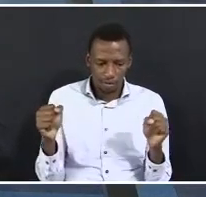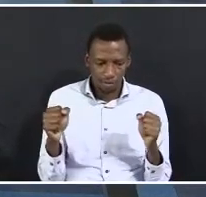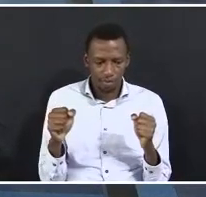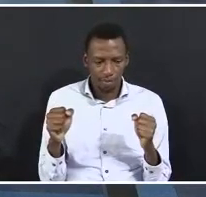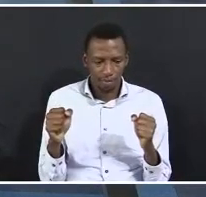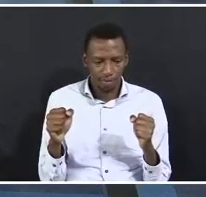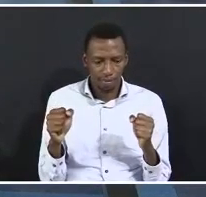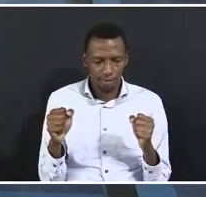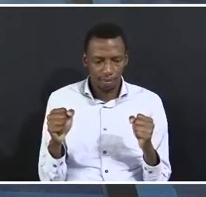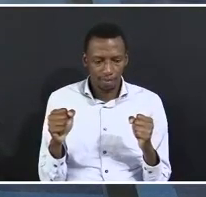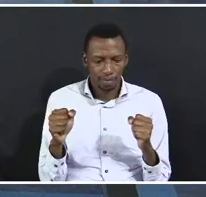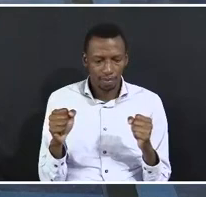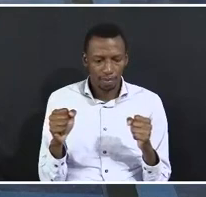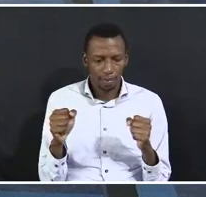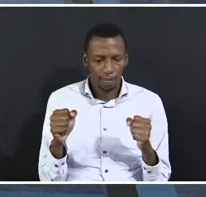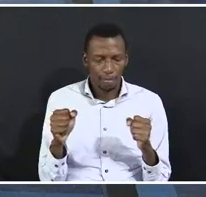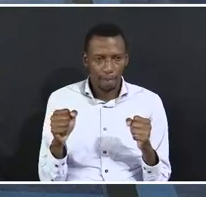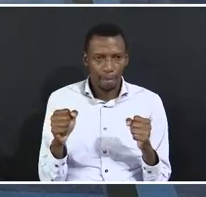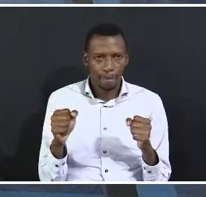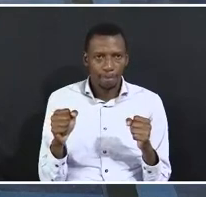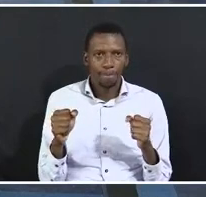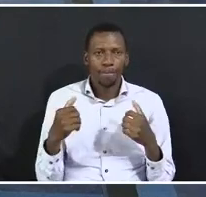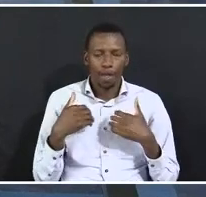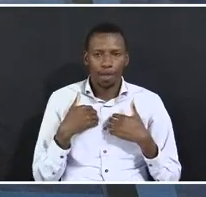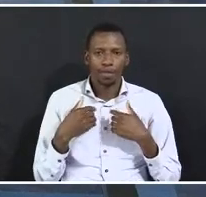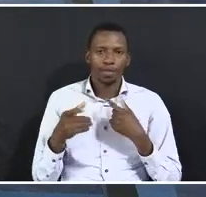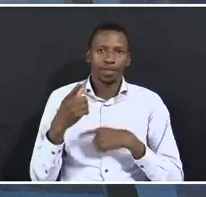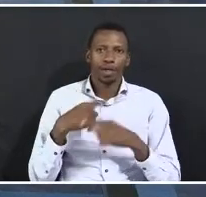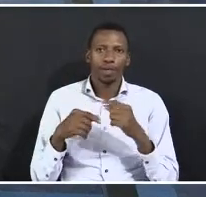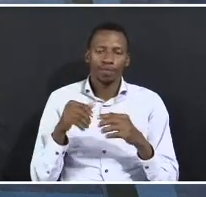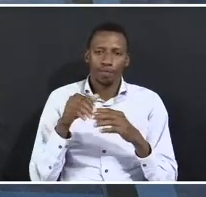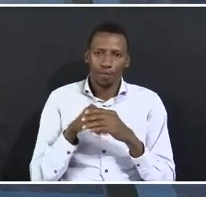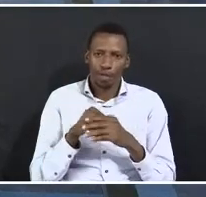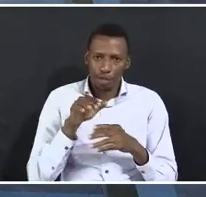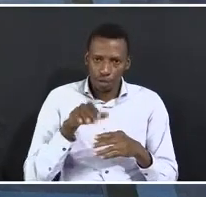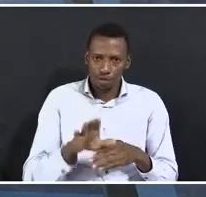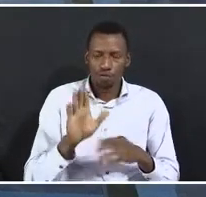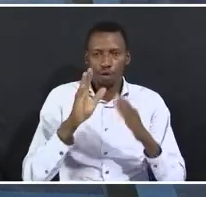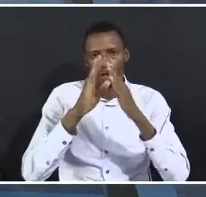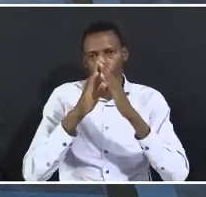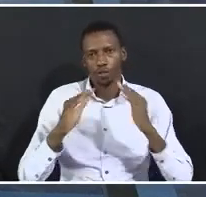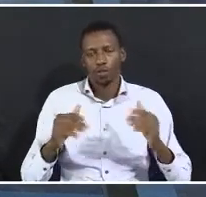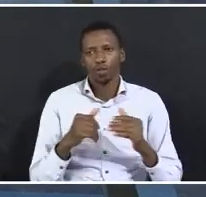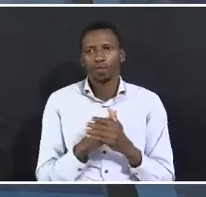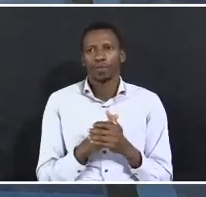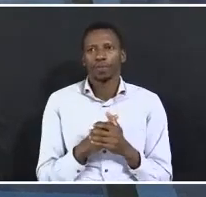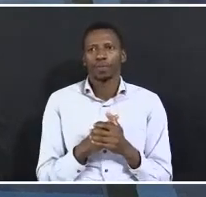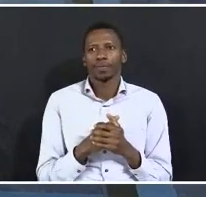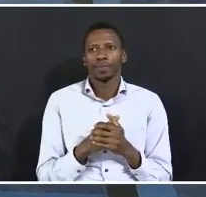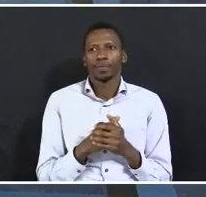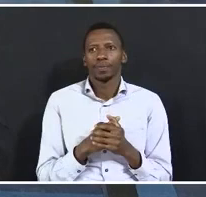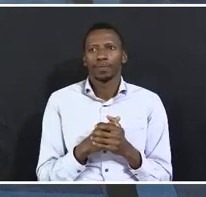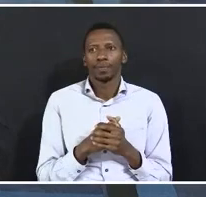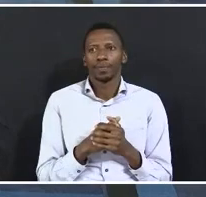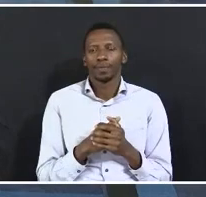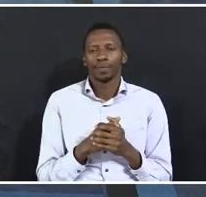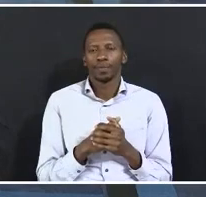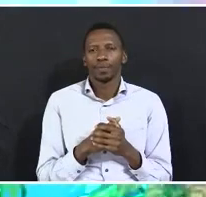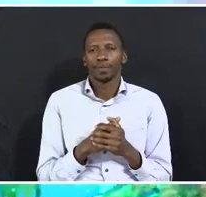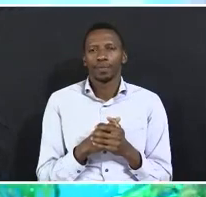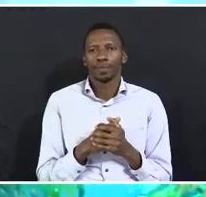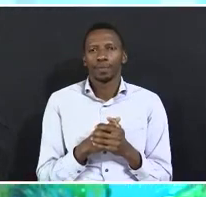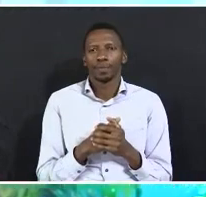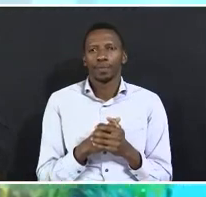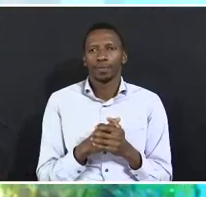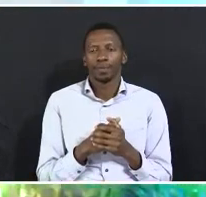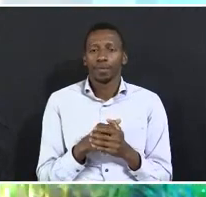Today. Salvation has come. In your what? Now this is not a good church.